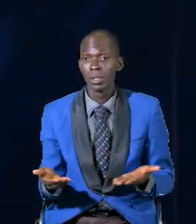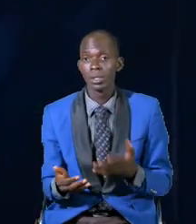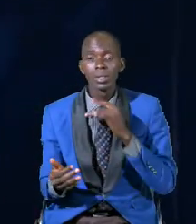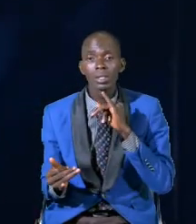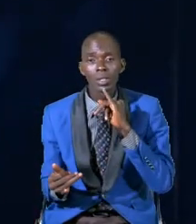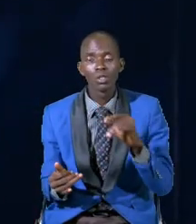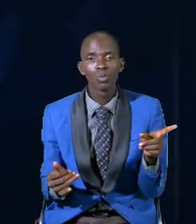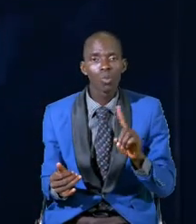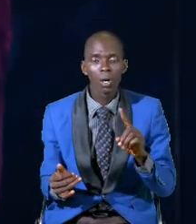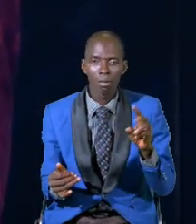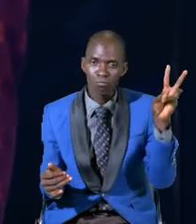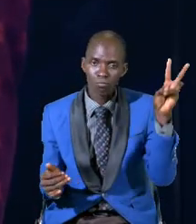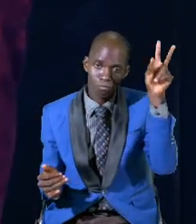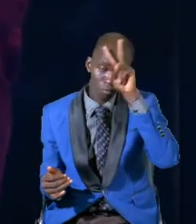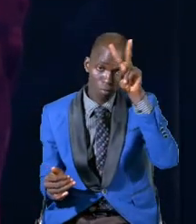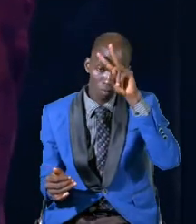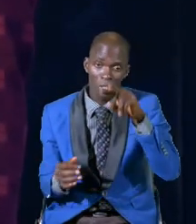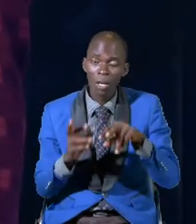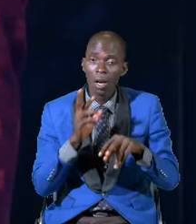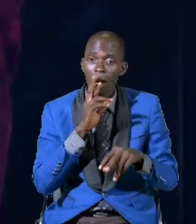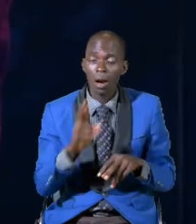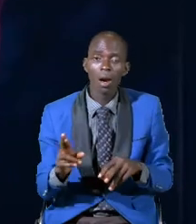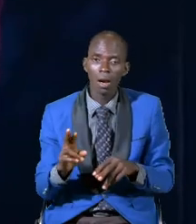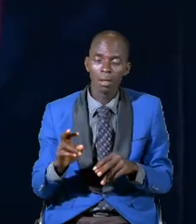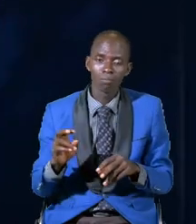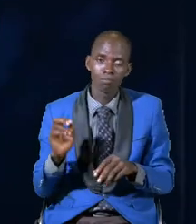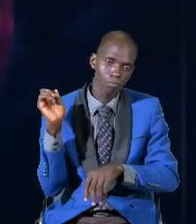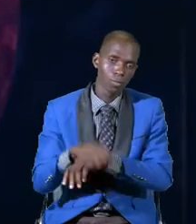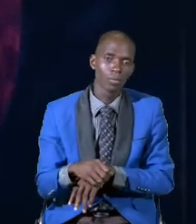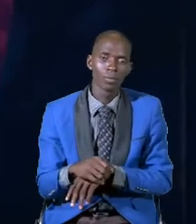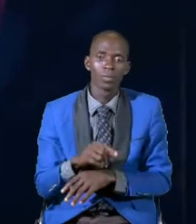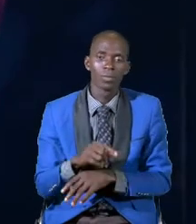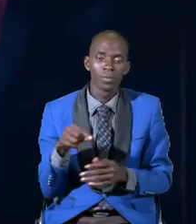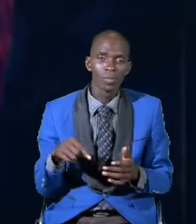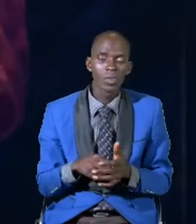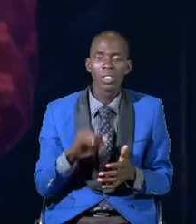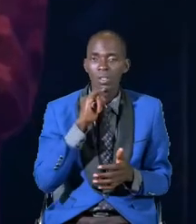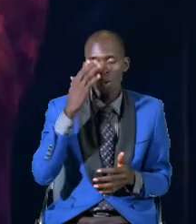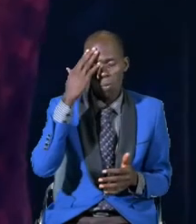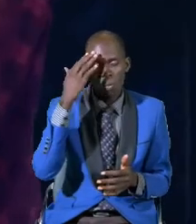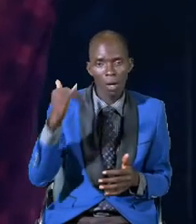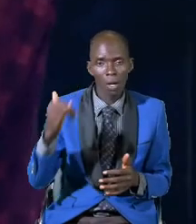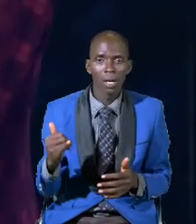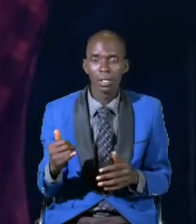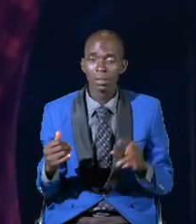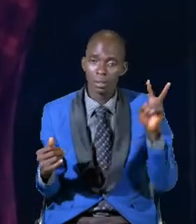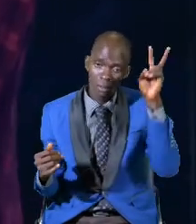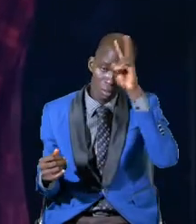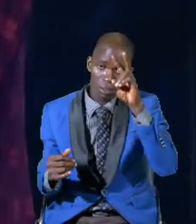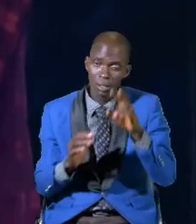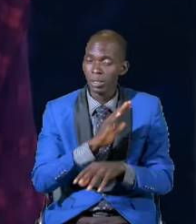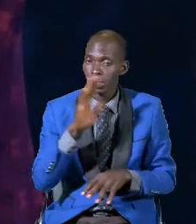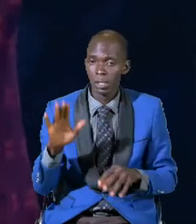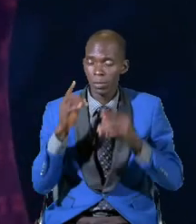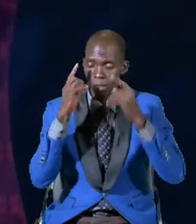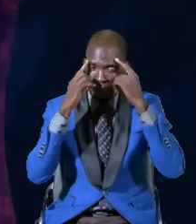cowards are knocked down. This is why cowards never make it. Yea, they turned